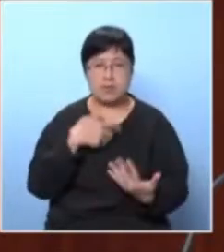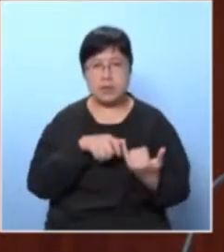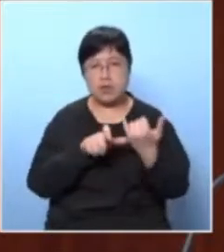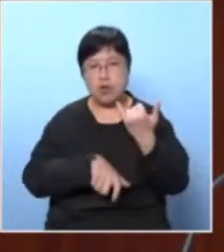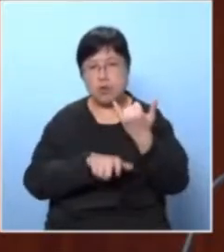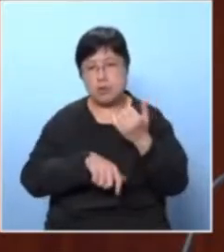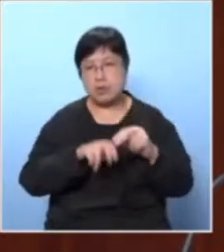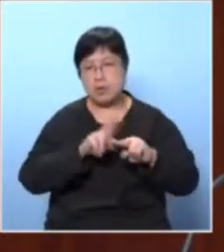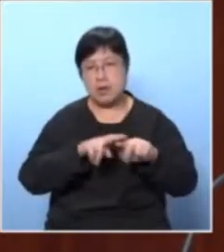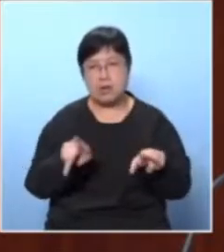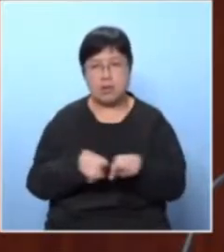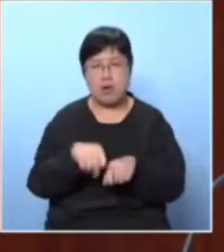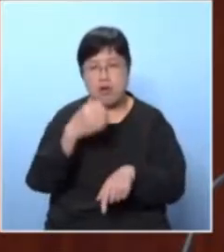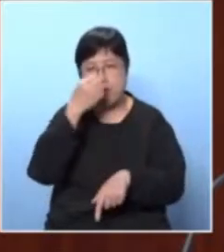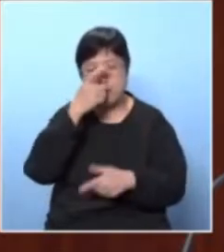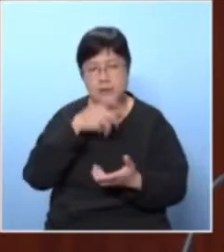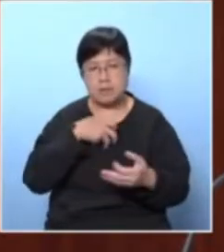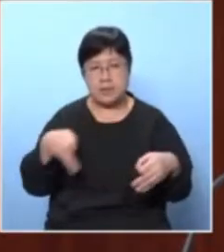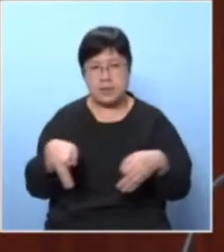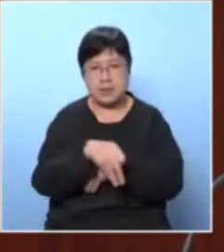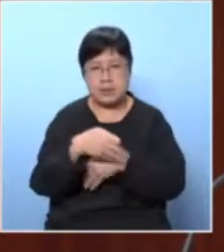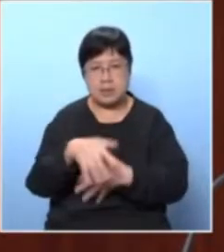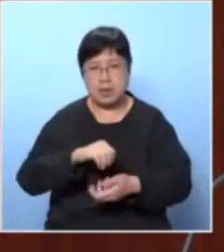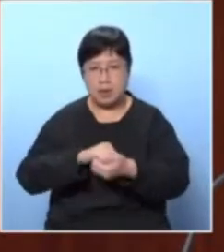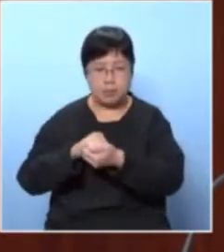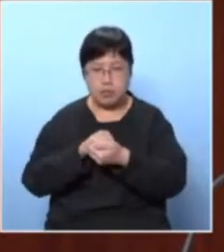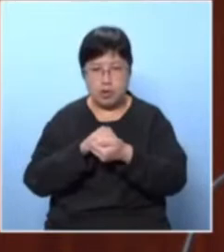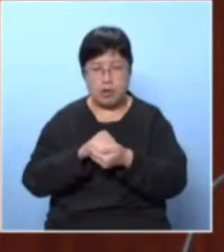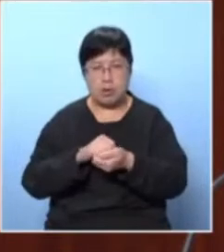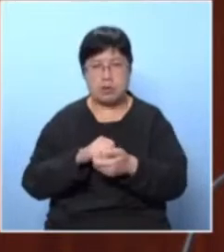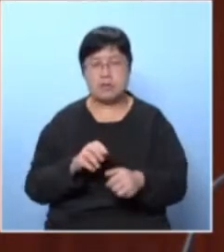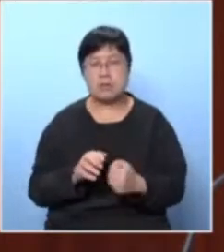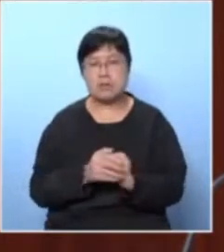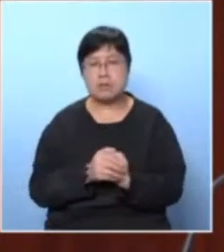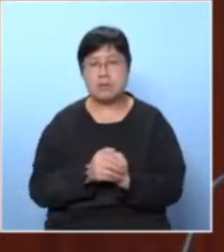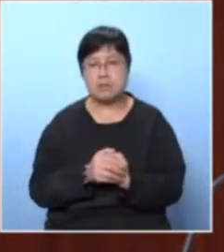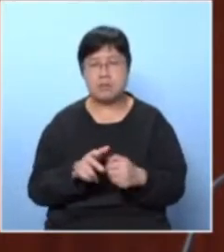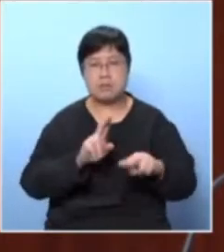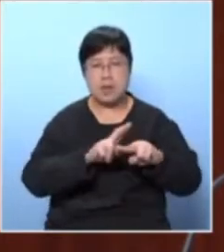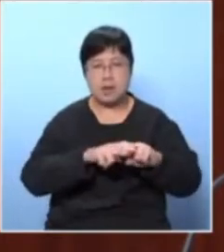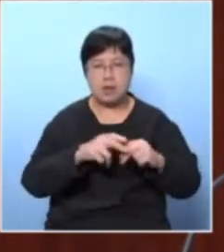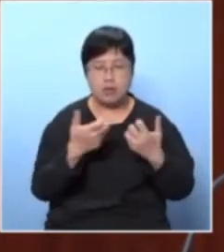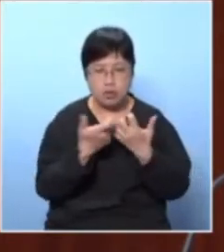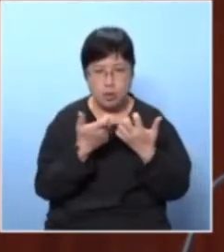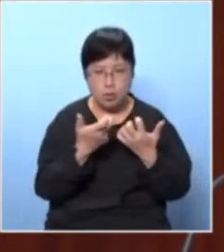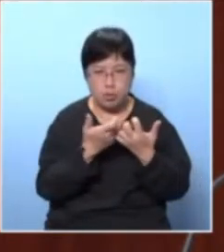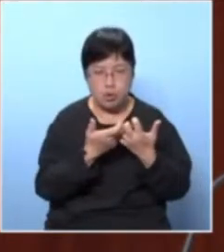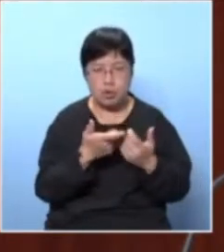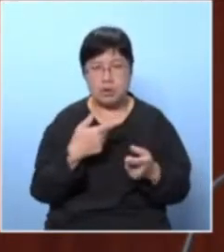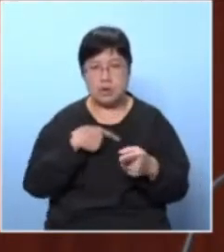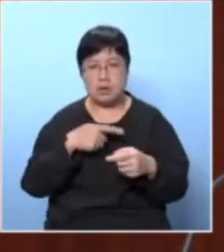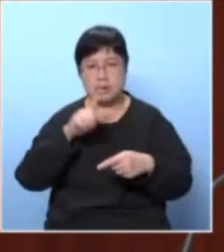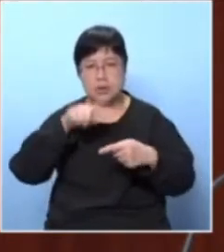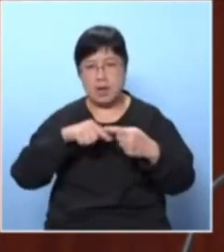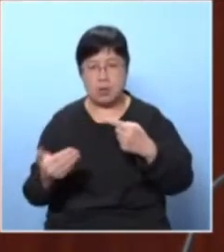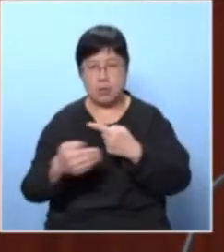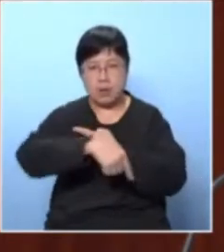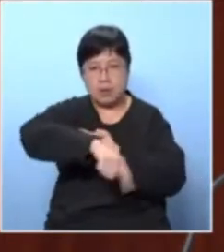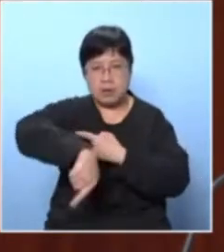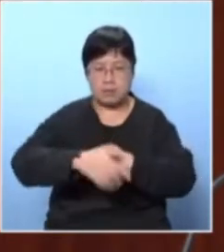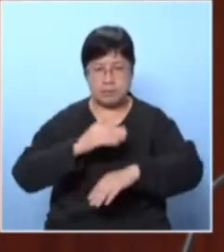memorandum of understanding with the mainland in June to foster secure cross-boundary flow of mainland data within the